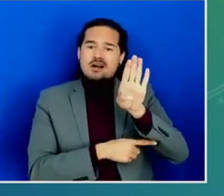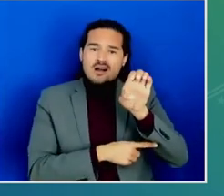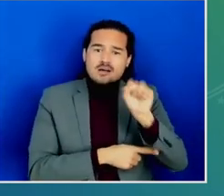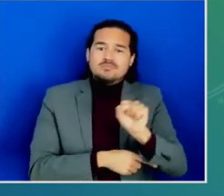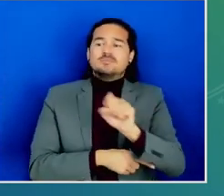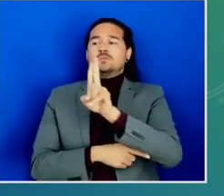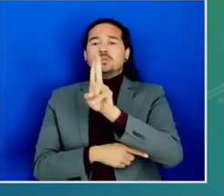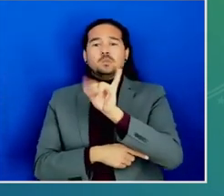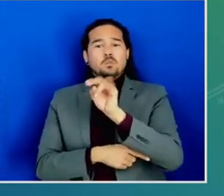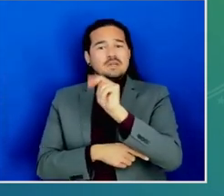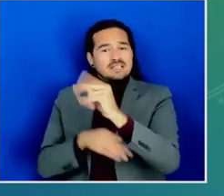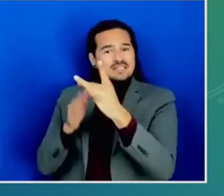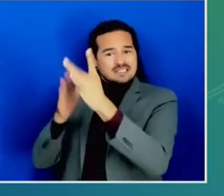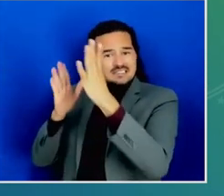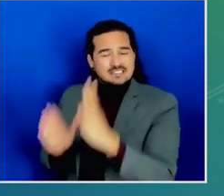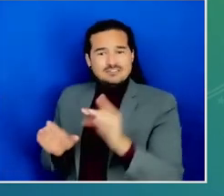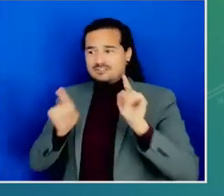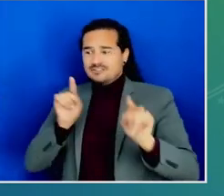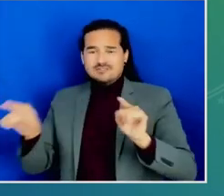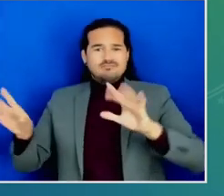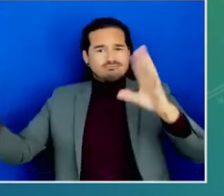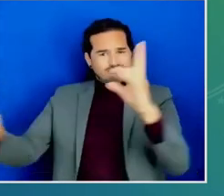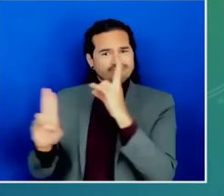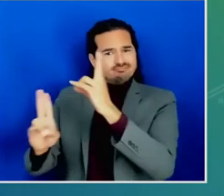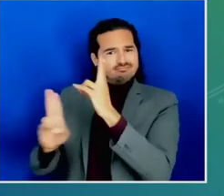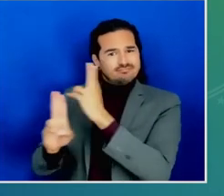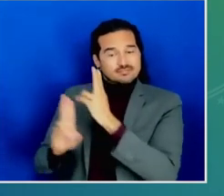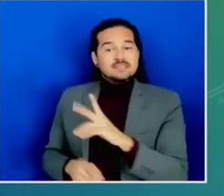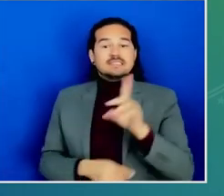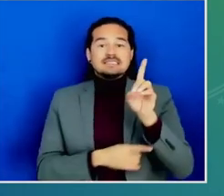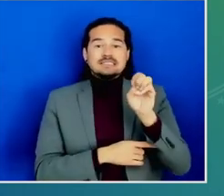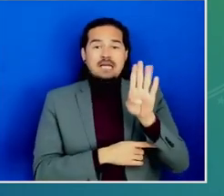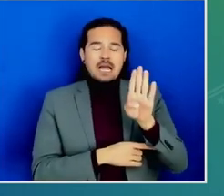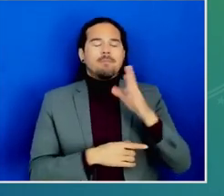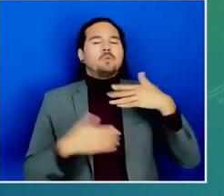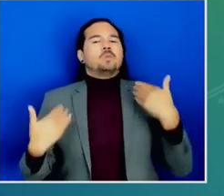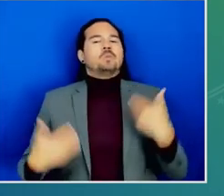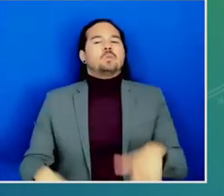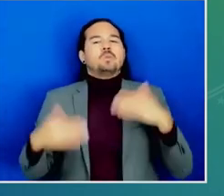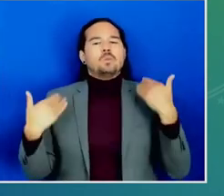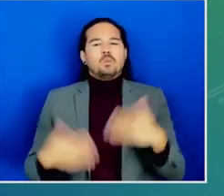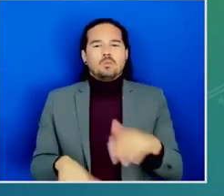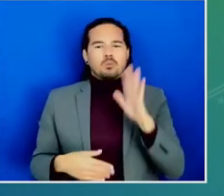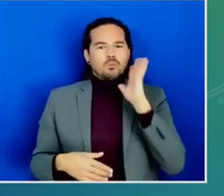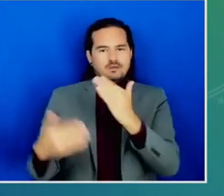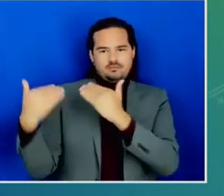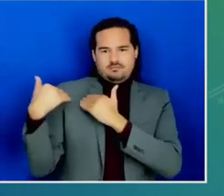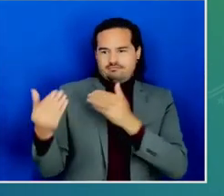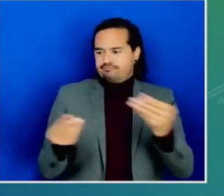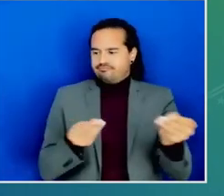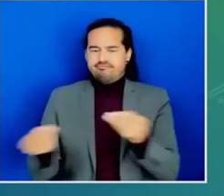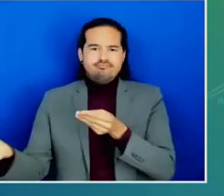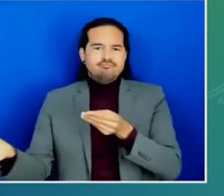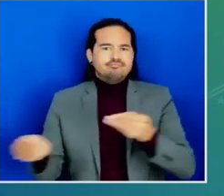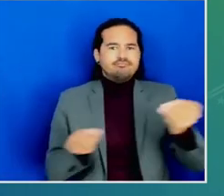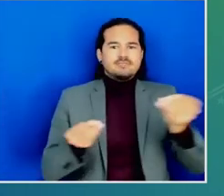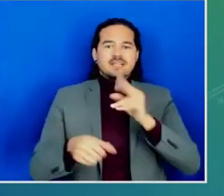the first Native American cabinet secretary in the history of the United States of America, she'll be a true steward of our national